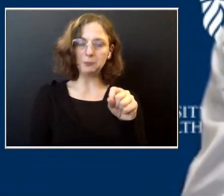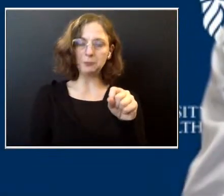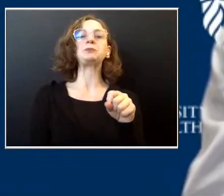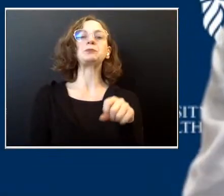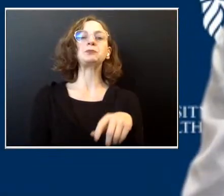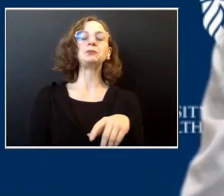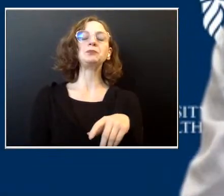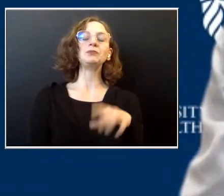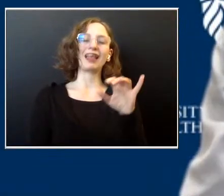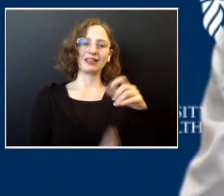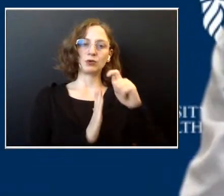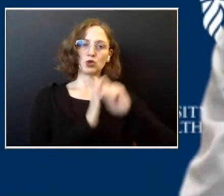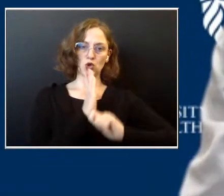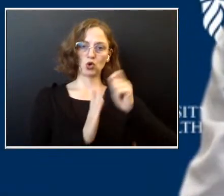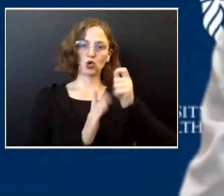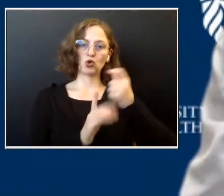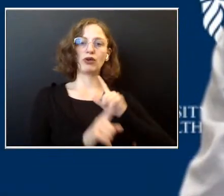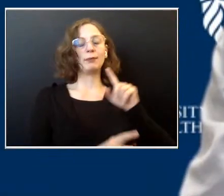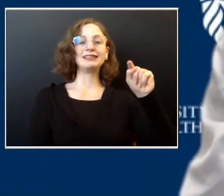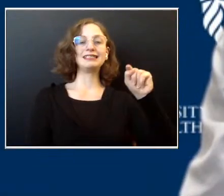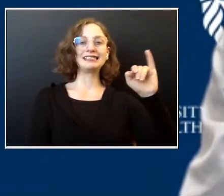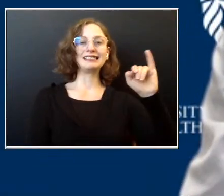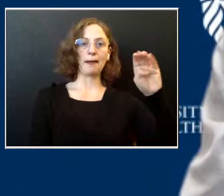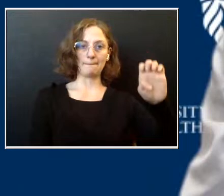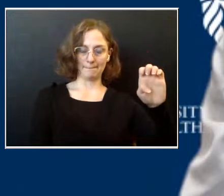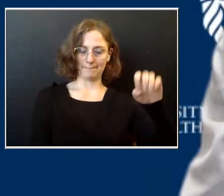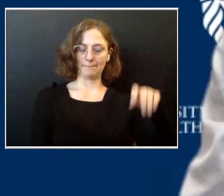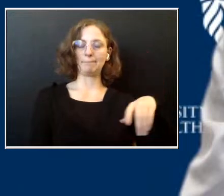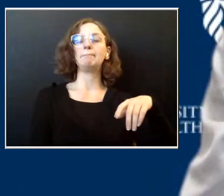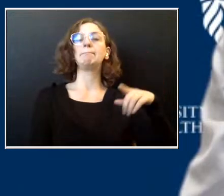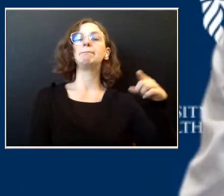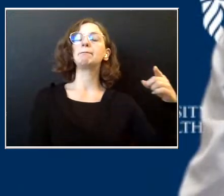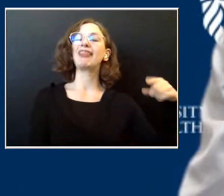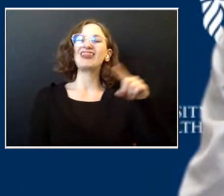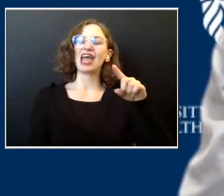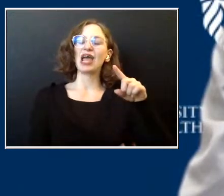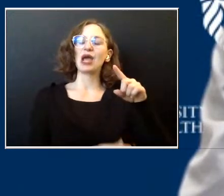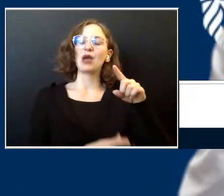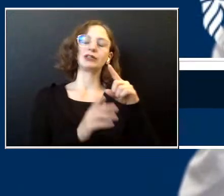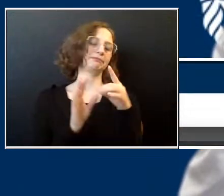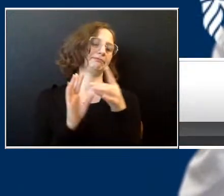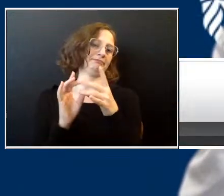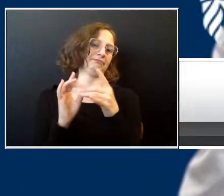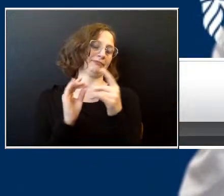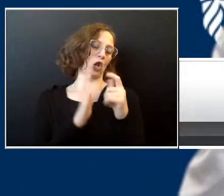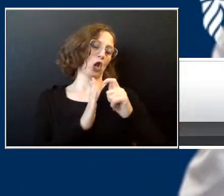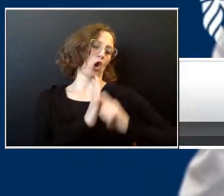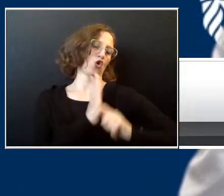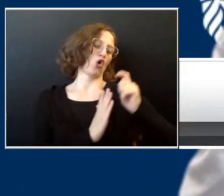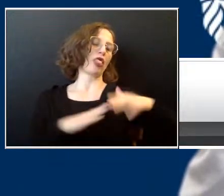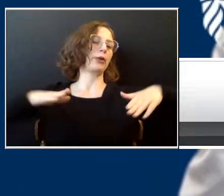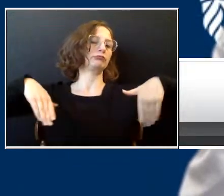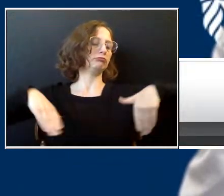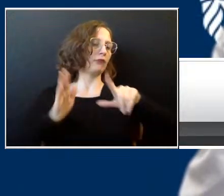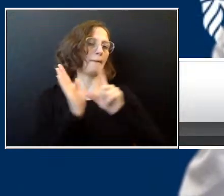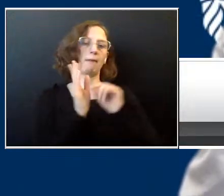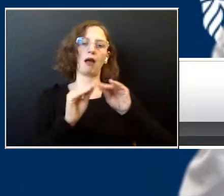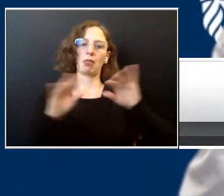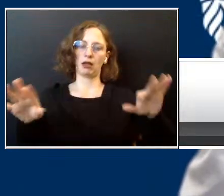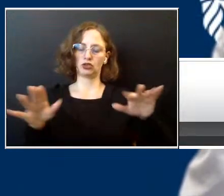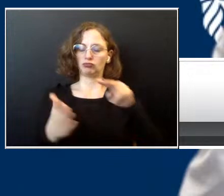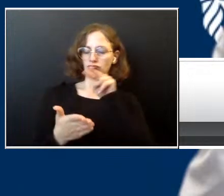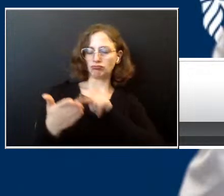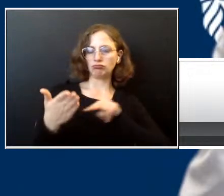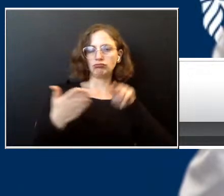and they were referencing a preprint of an article that looked at the immune response of the new